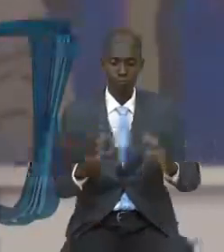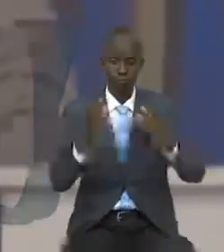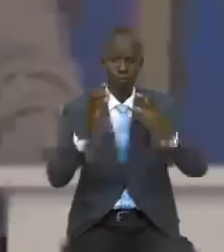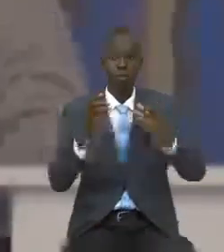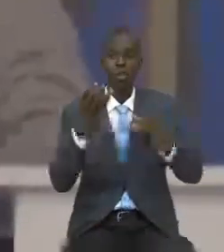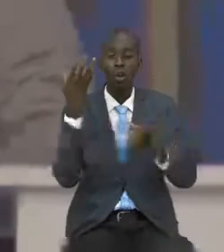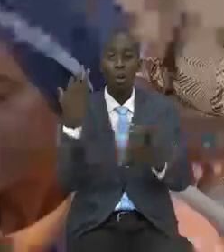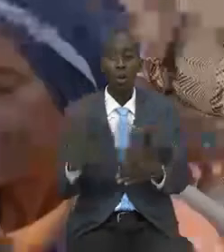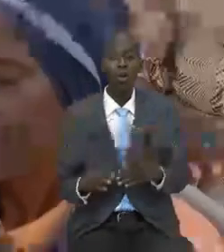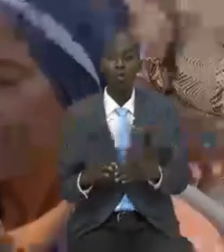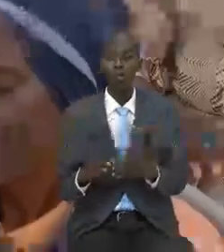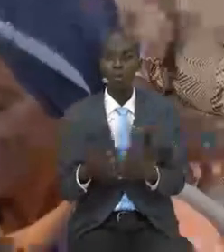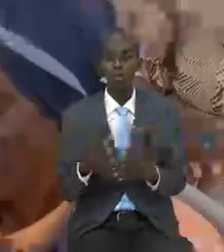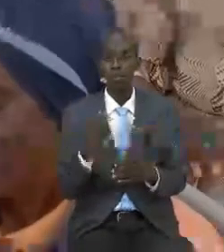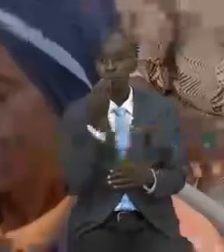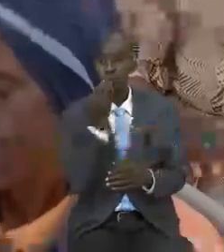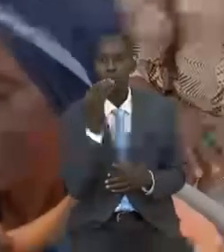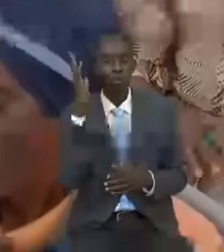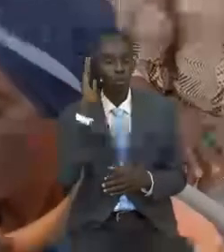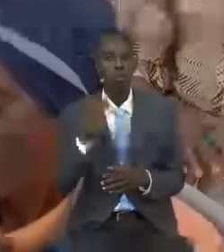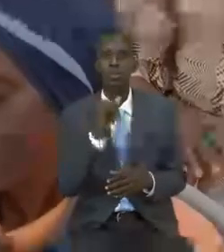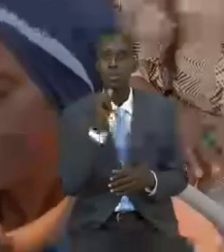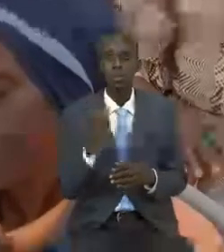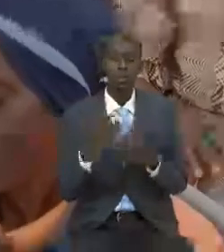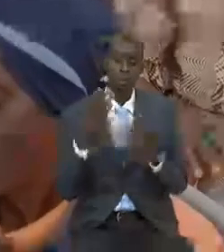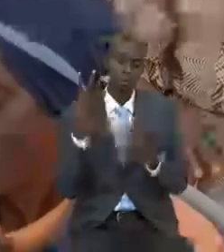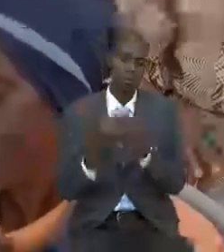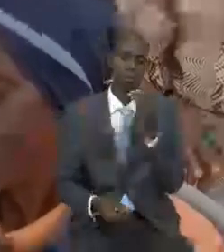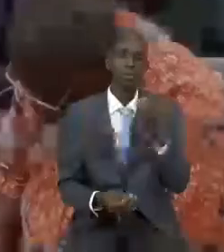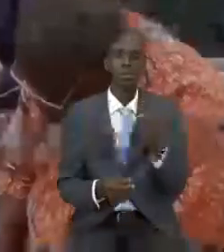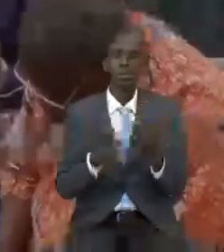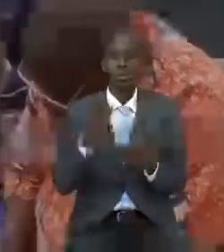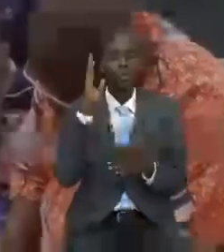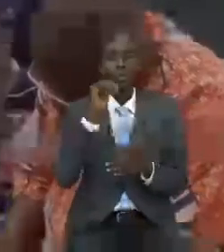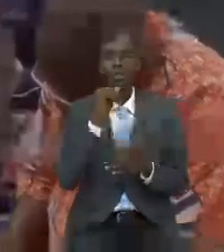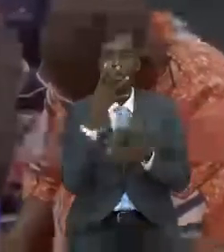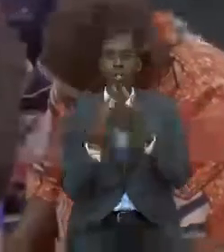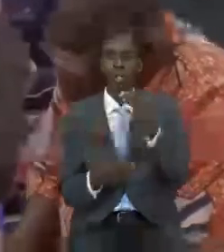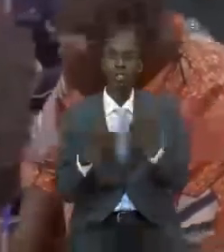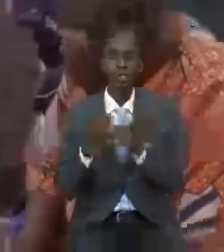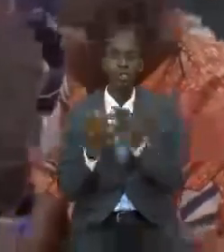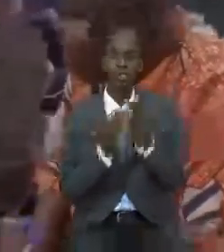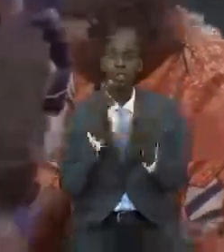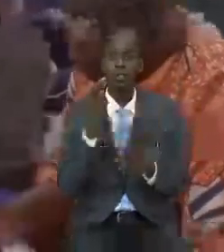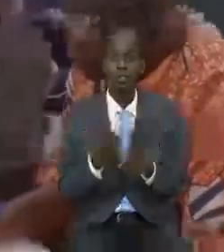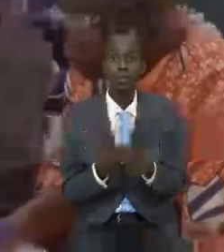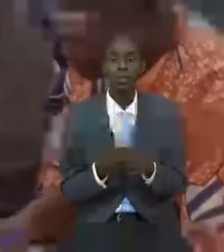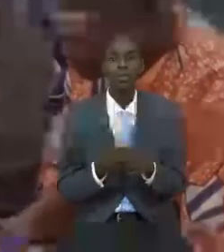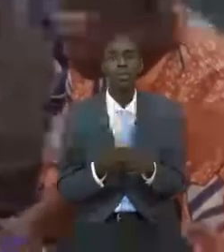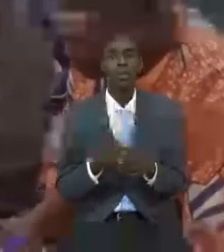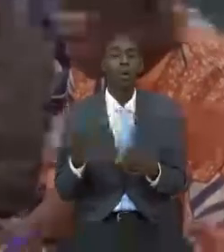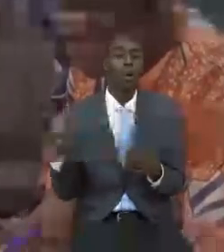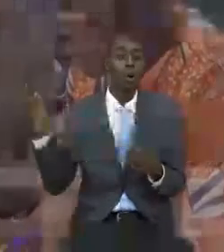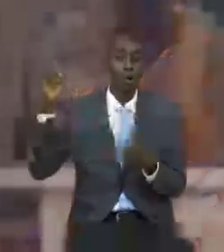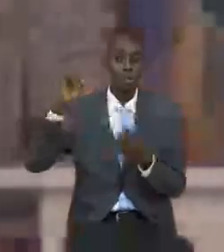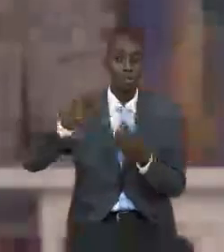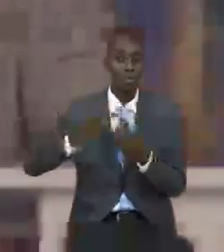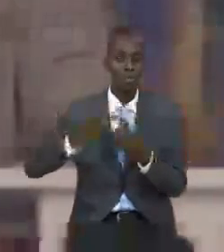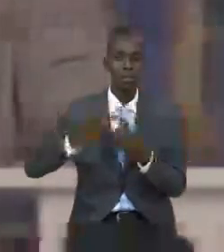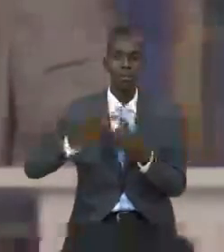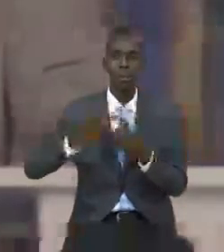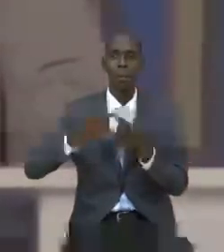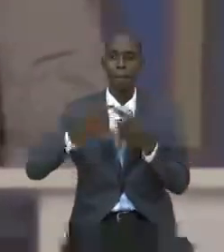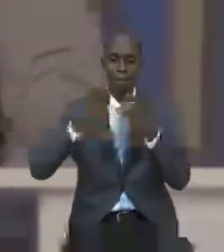not waste. You will not lack until plenty comes